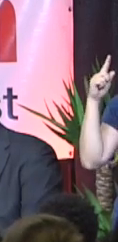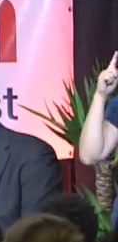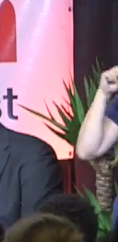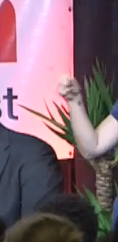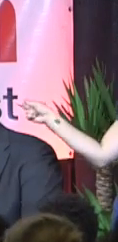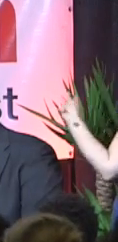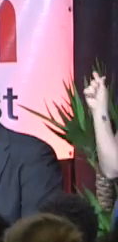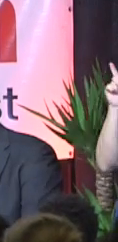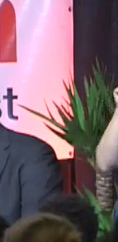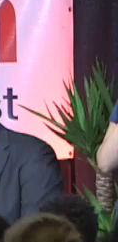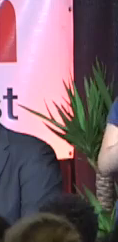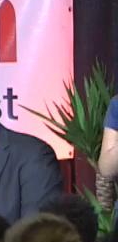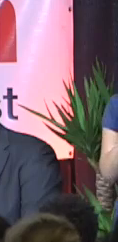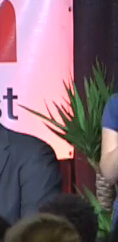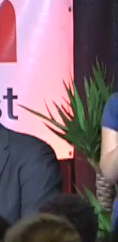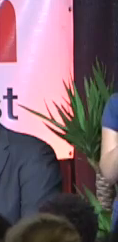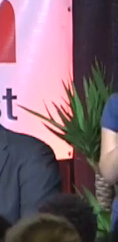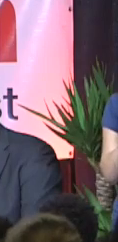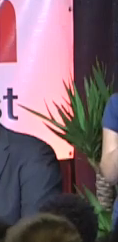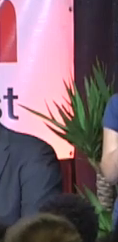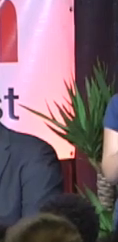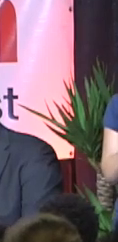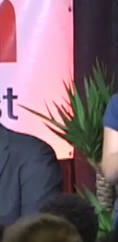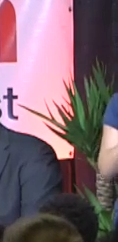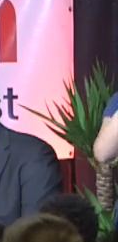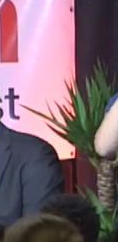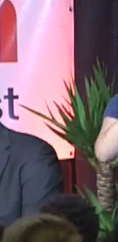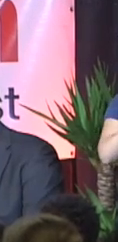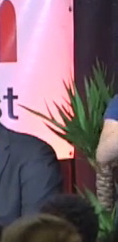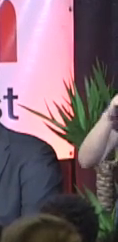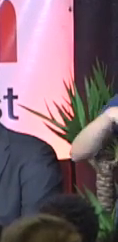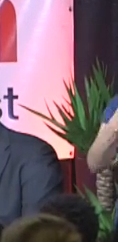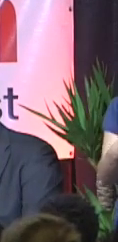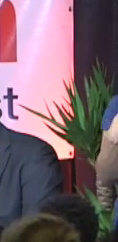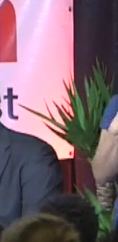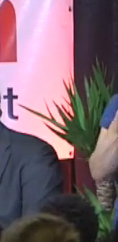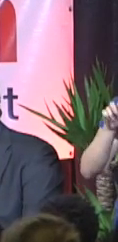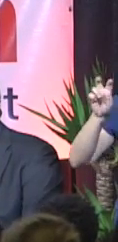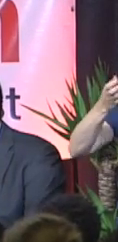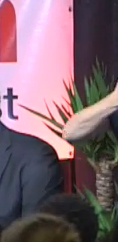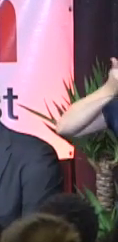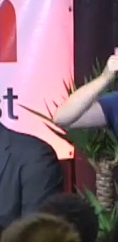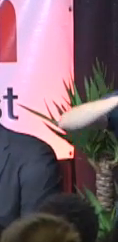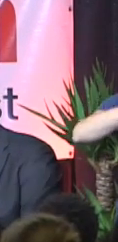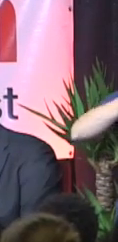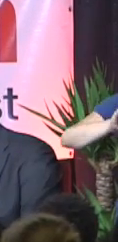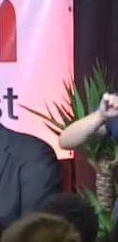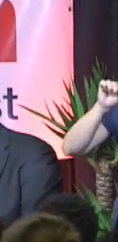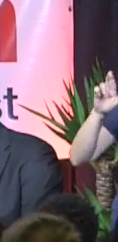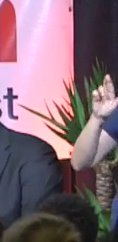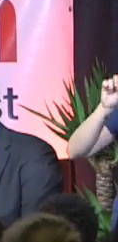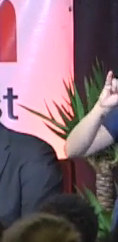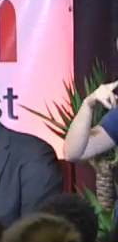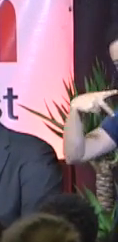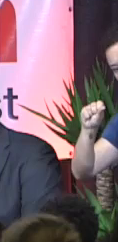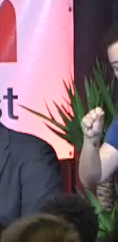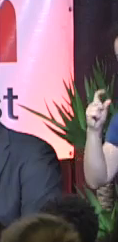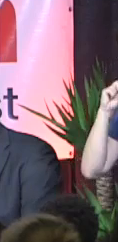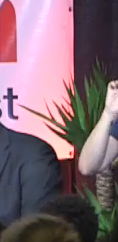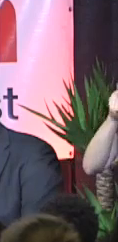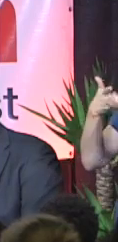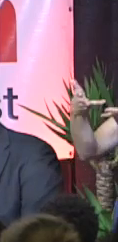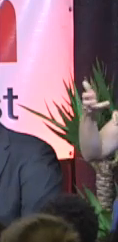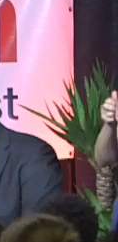are working with kids in your program, do you have any best practices or tips in terms of